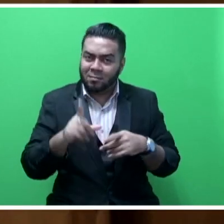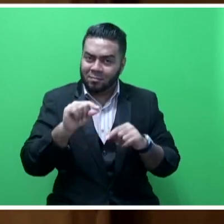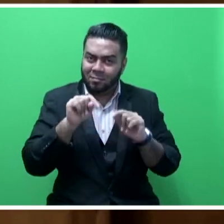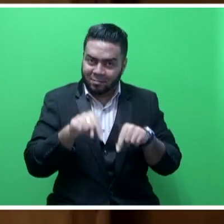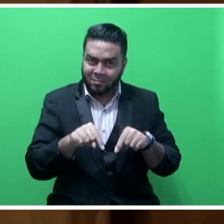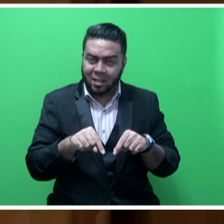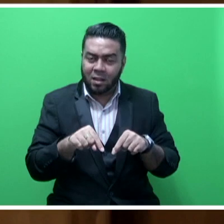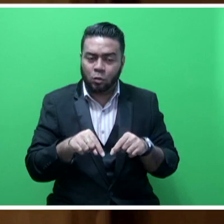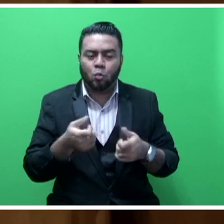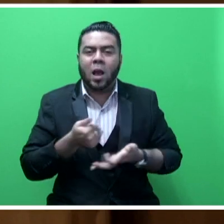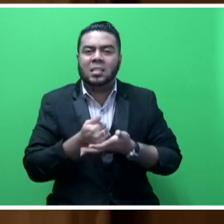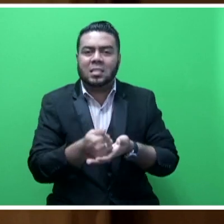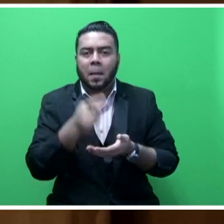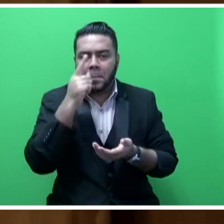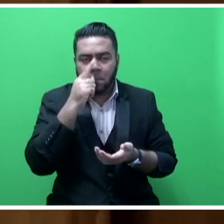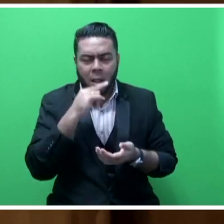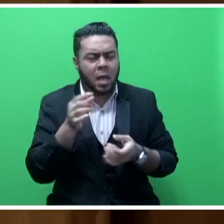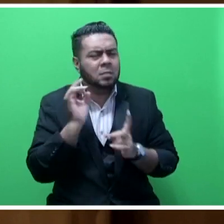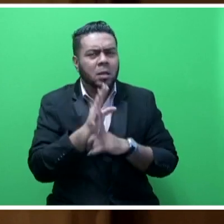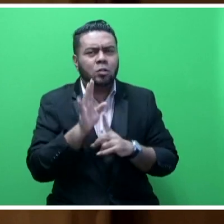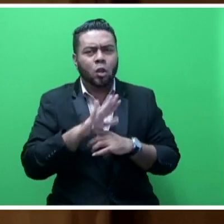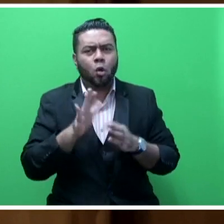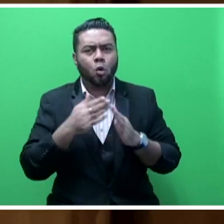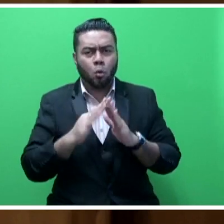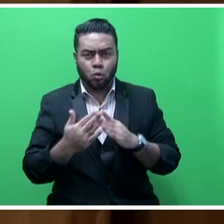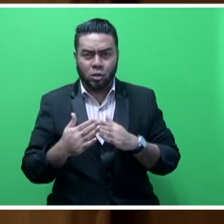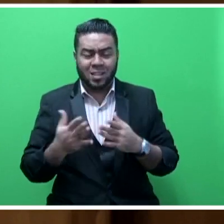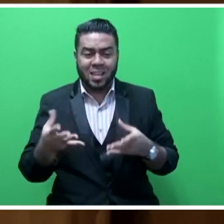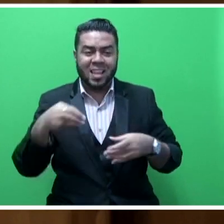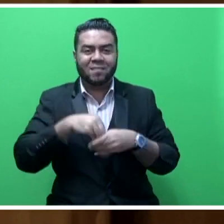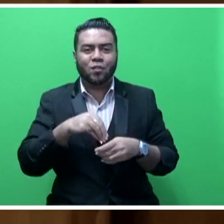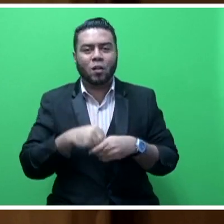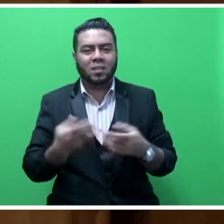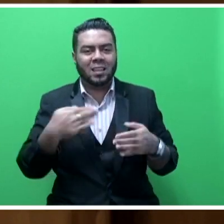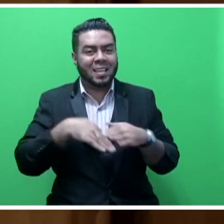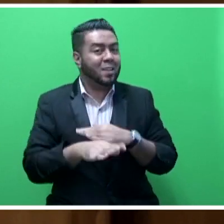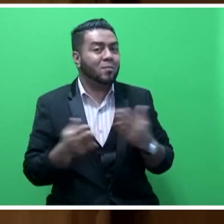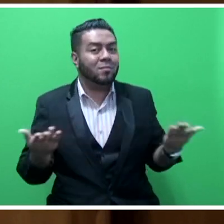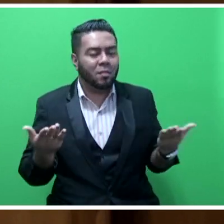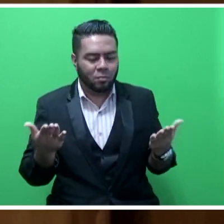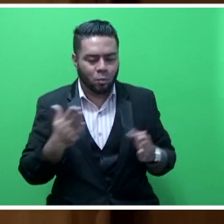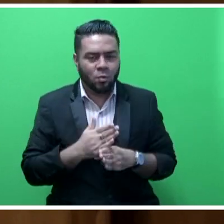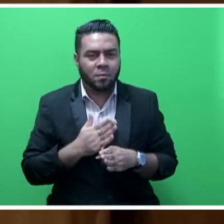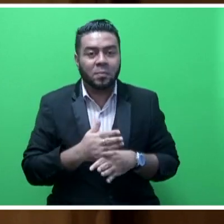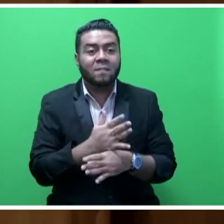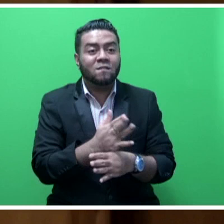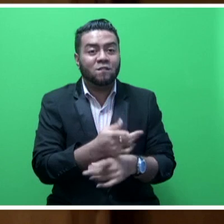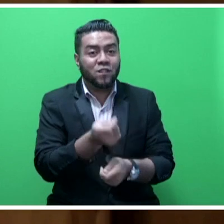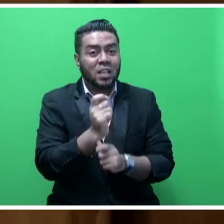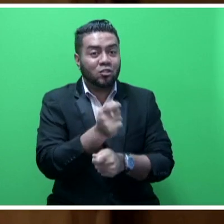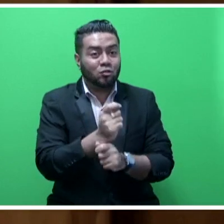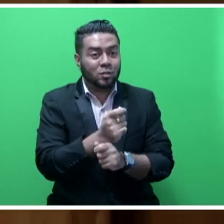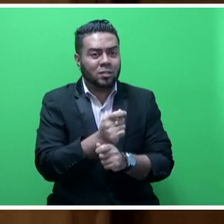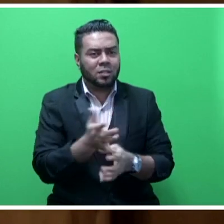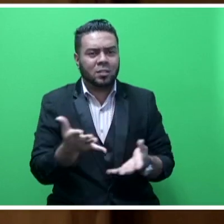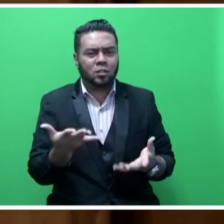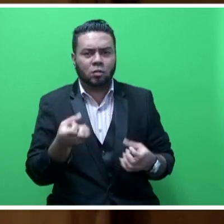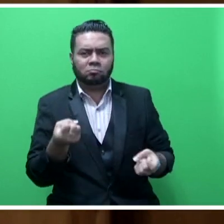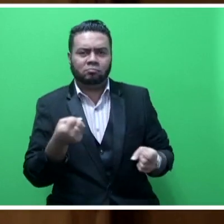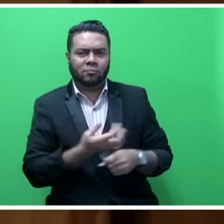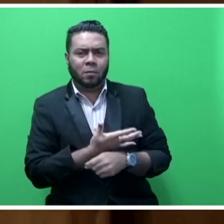people, especially those communities involved in the industry. Fisheries has not only been affected